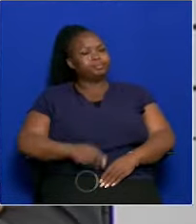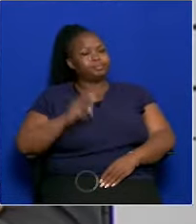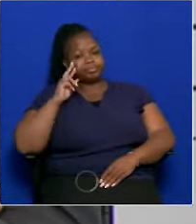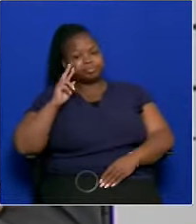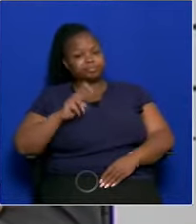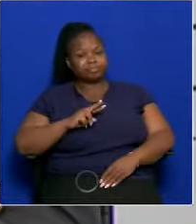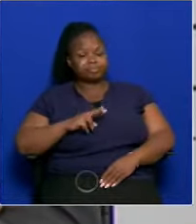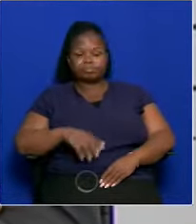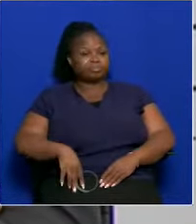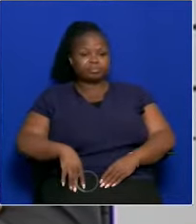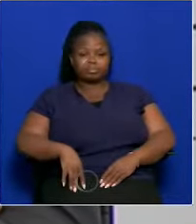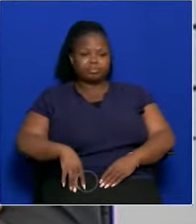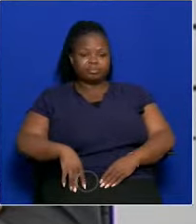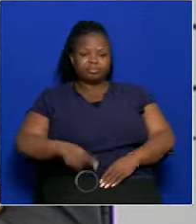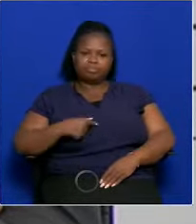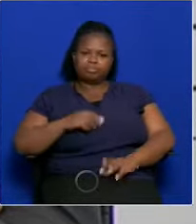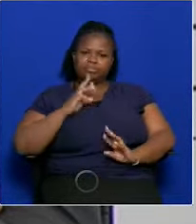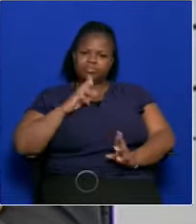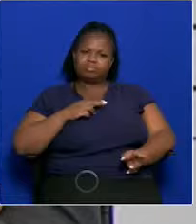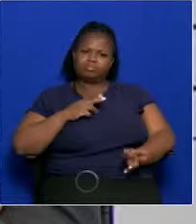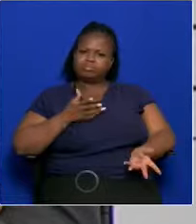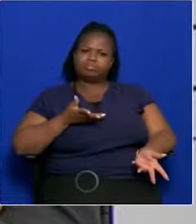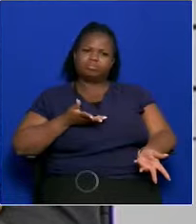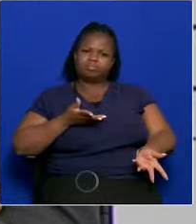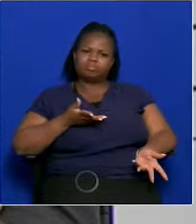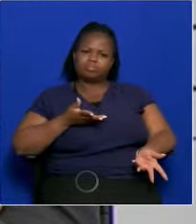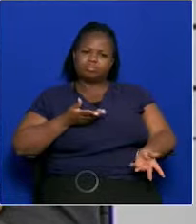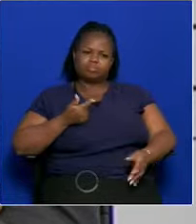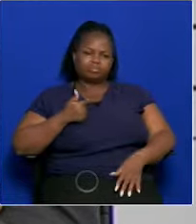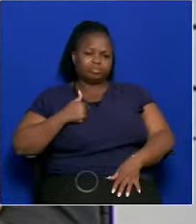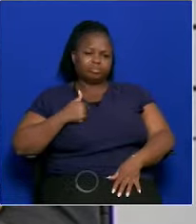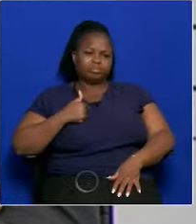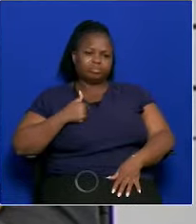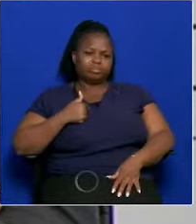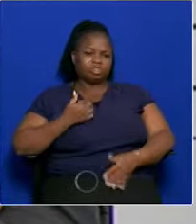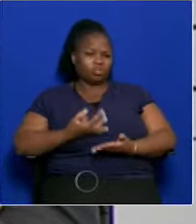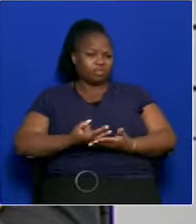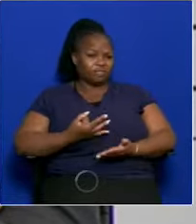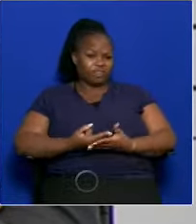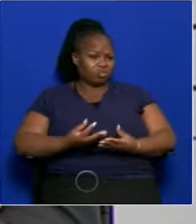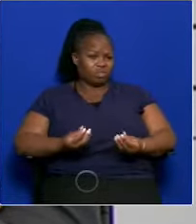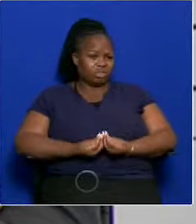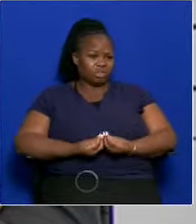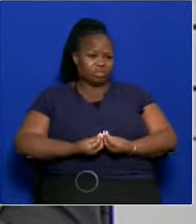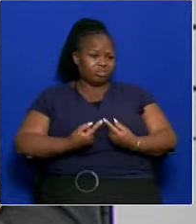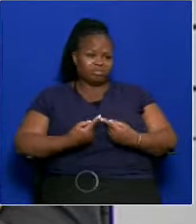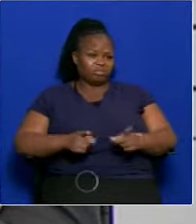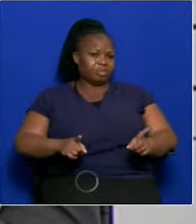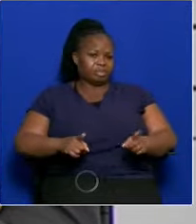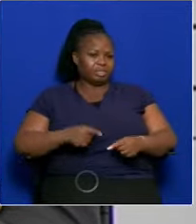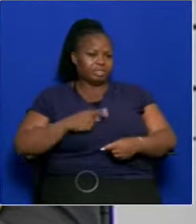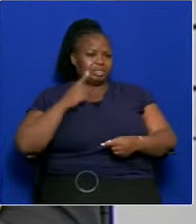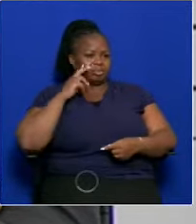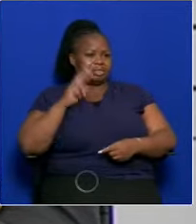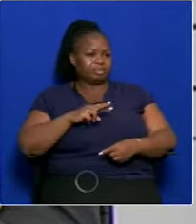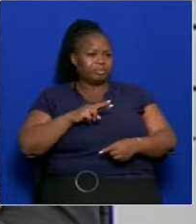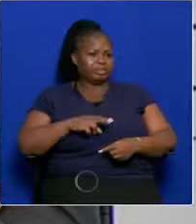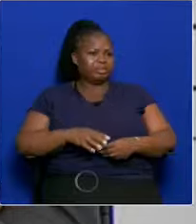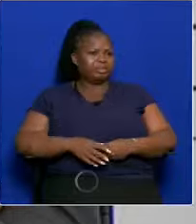respond to, not factual things which I need to respond to. Yes, on the